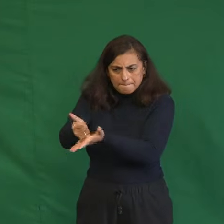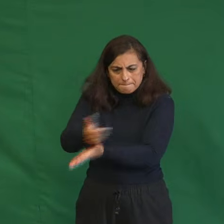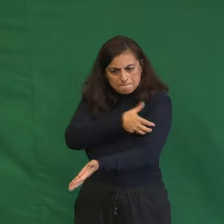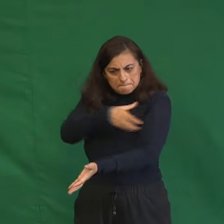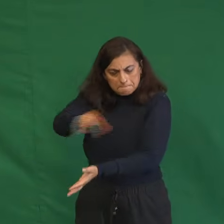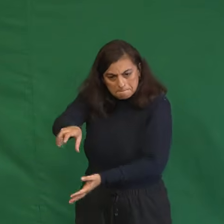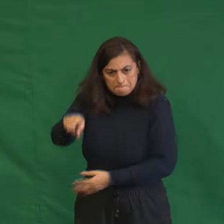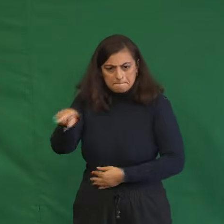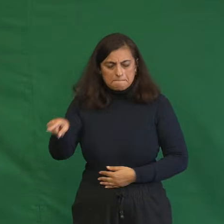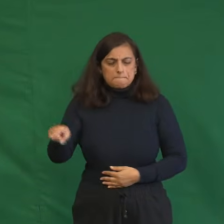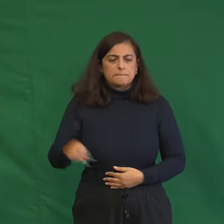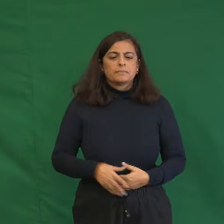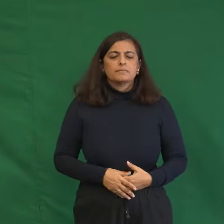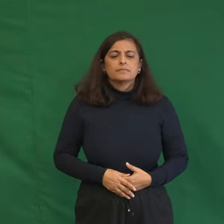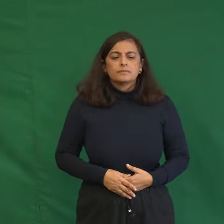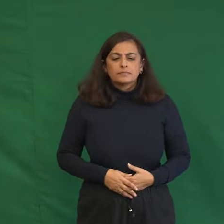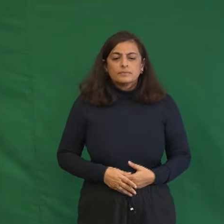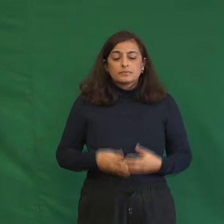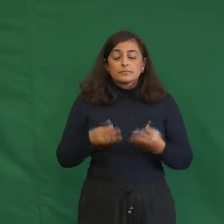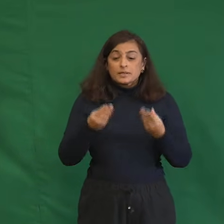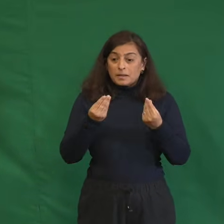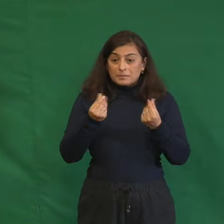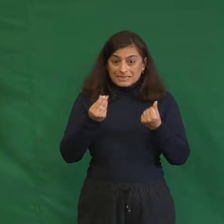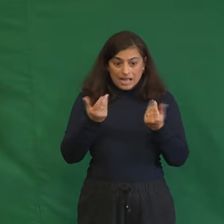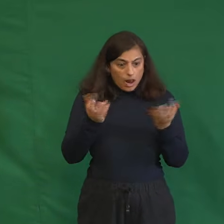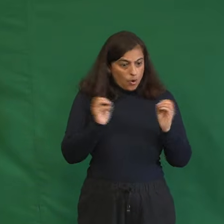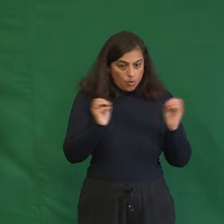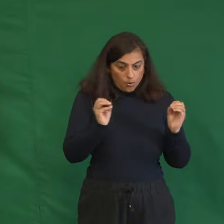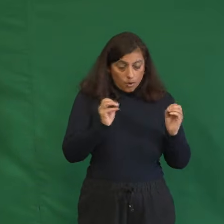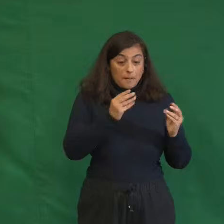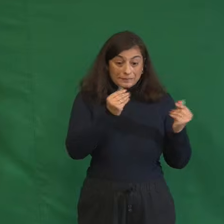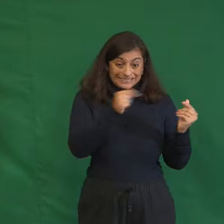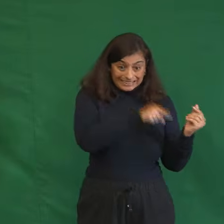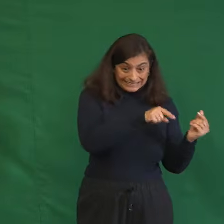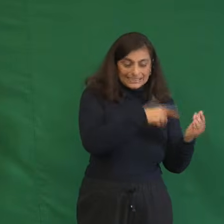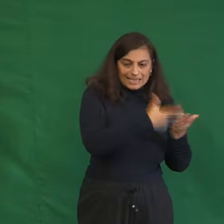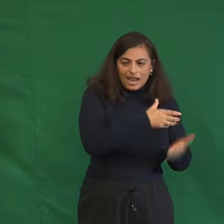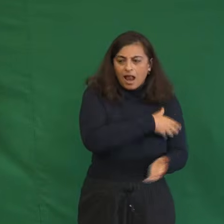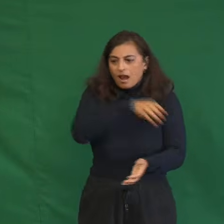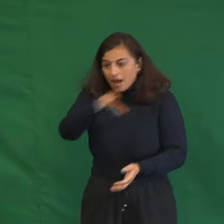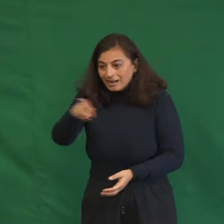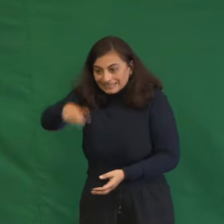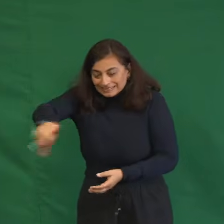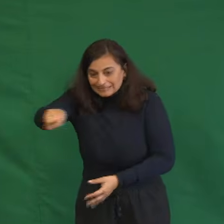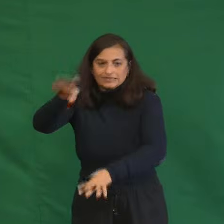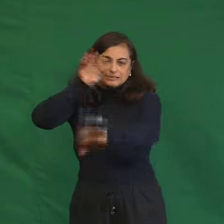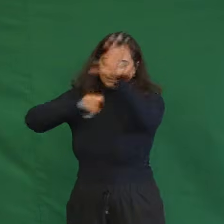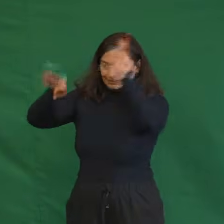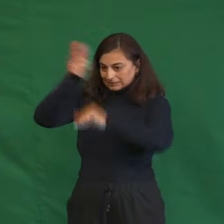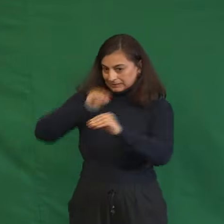to also empower themselves. So I'd like someone to also actually answer that for me.